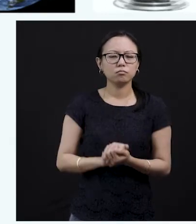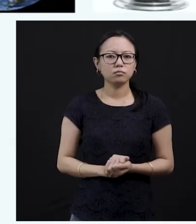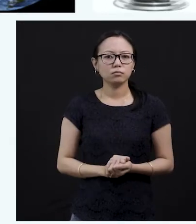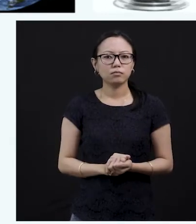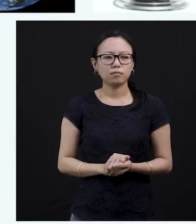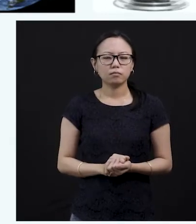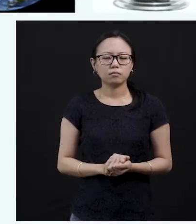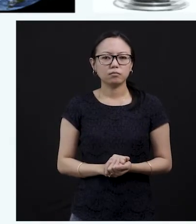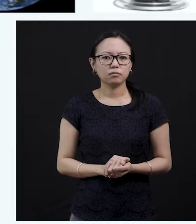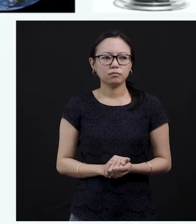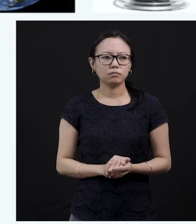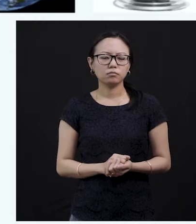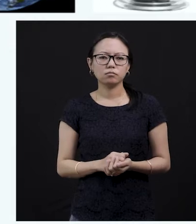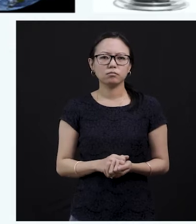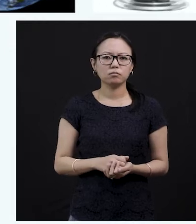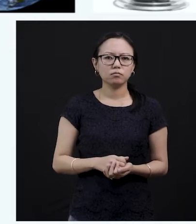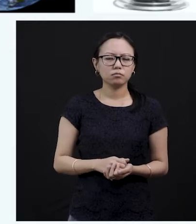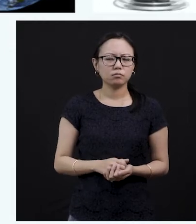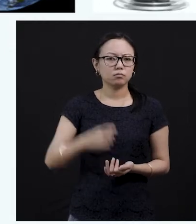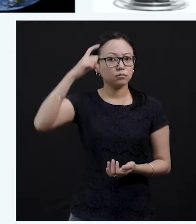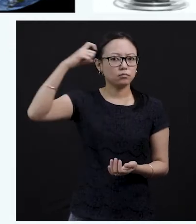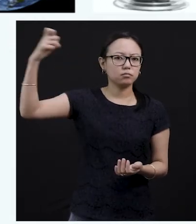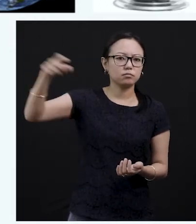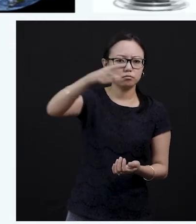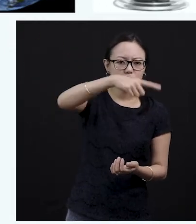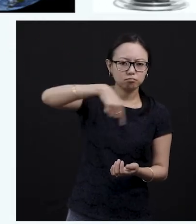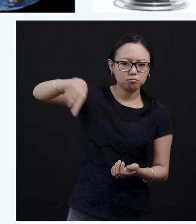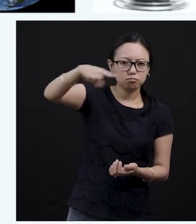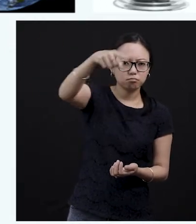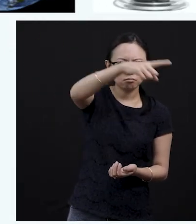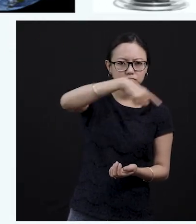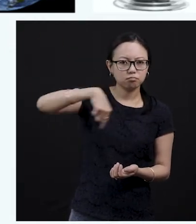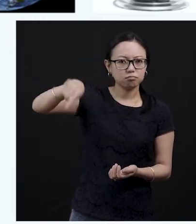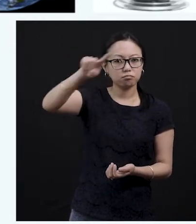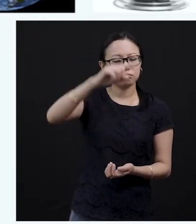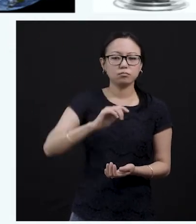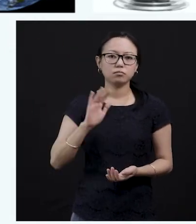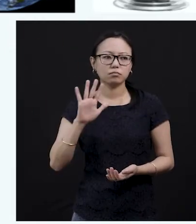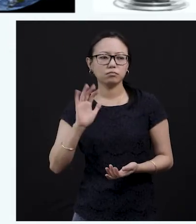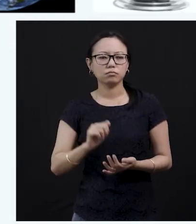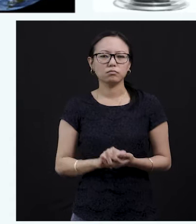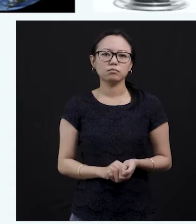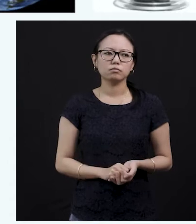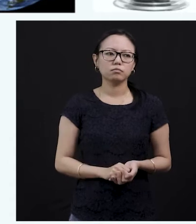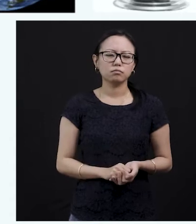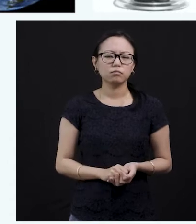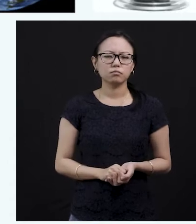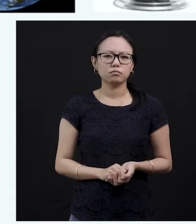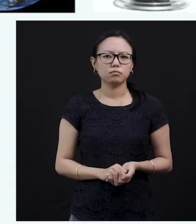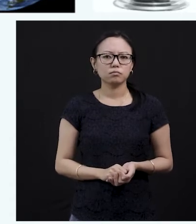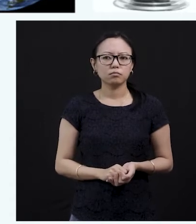these imaginary lines are made, so we can understand that the planets revolve around the sun at a